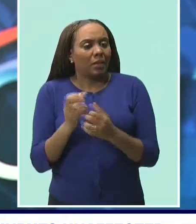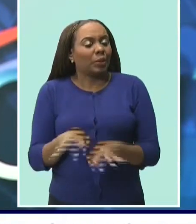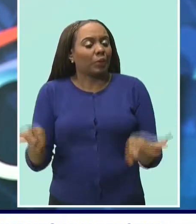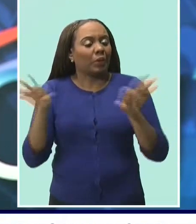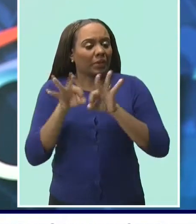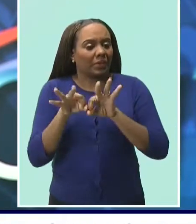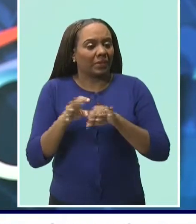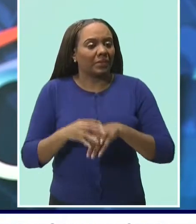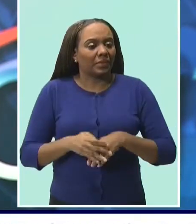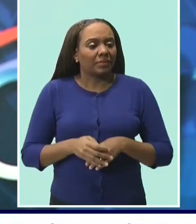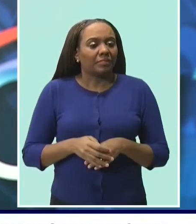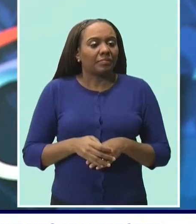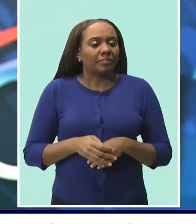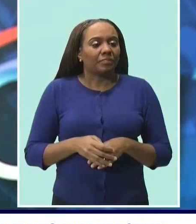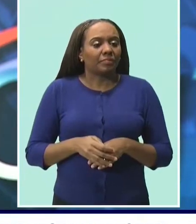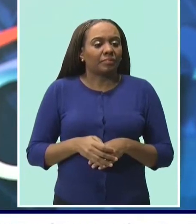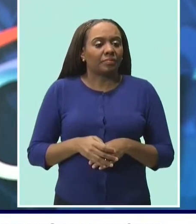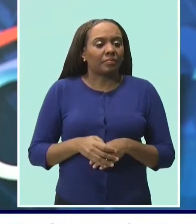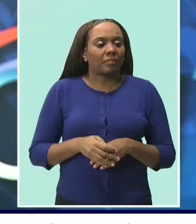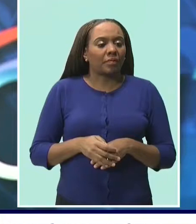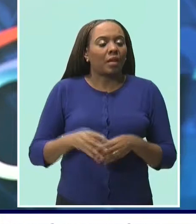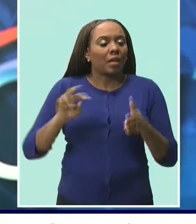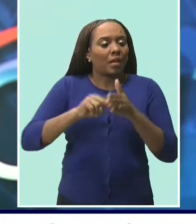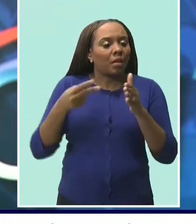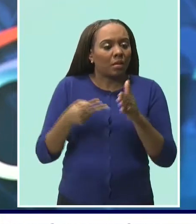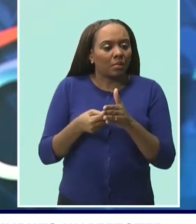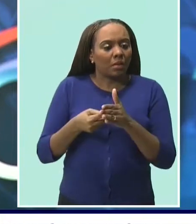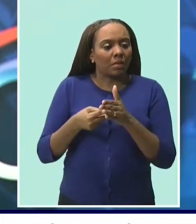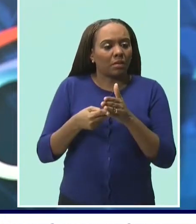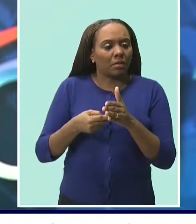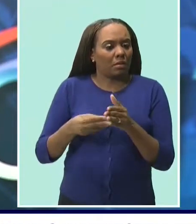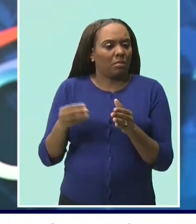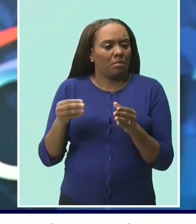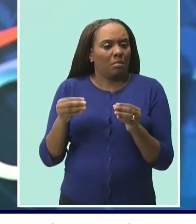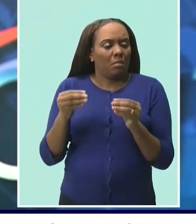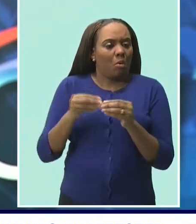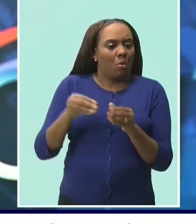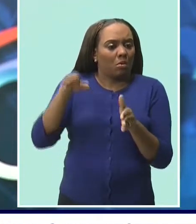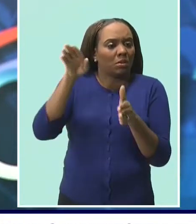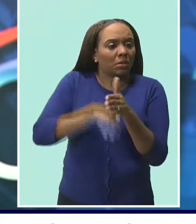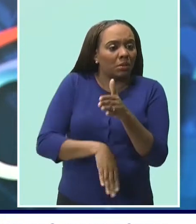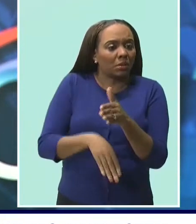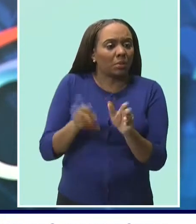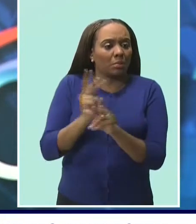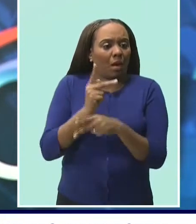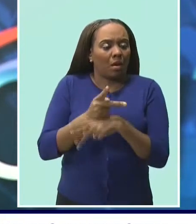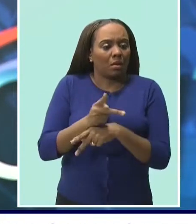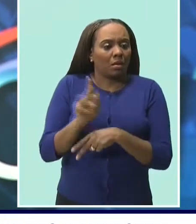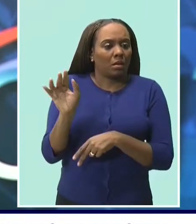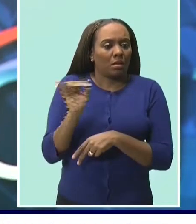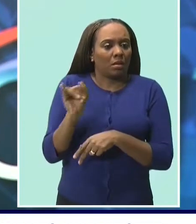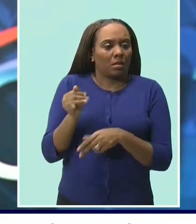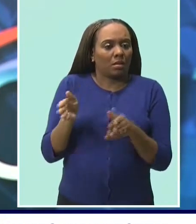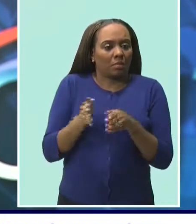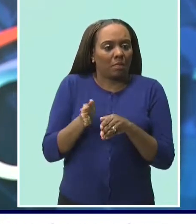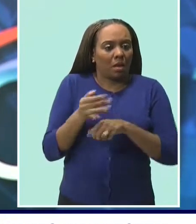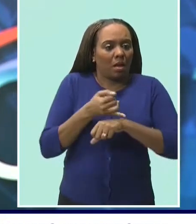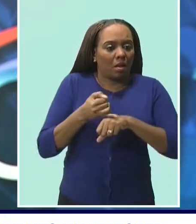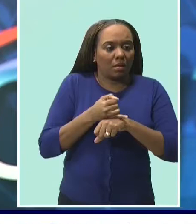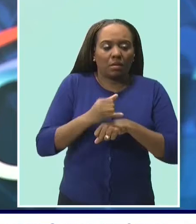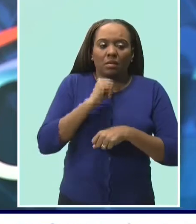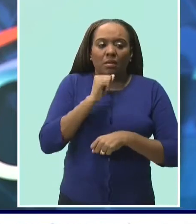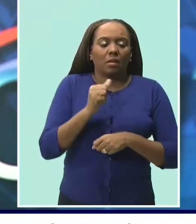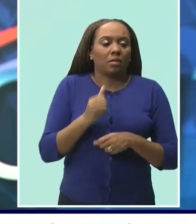She explains the globalization of supply chains has meant that cheaper products on the market in small islands like Barbados are not the most